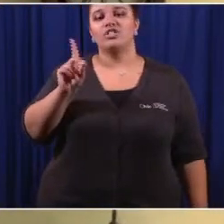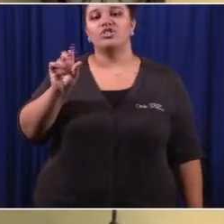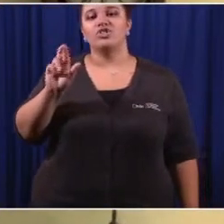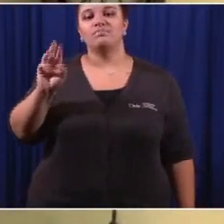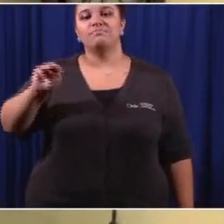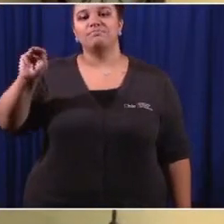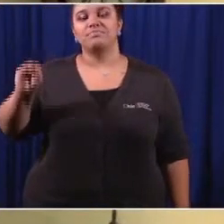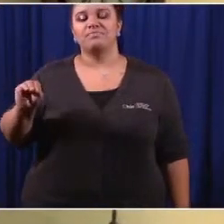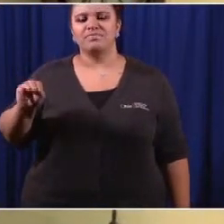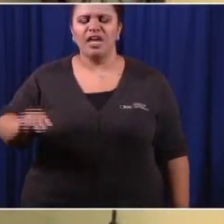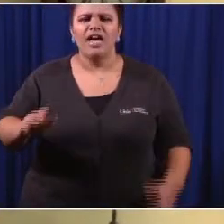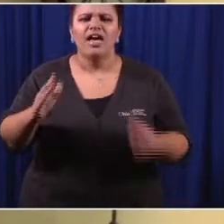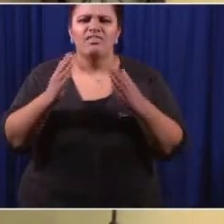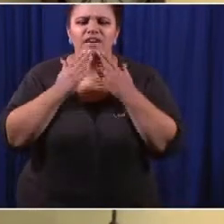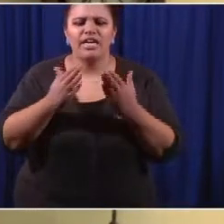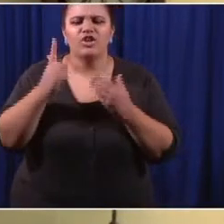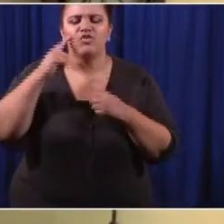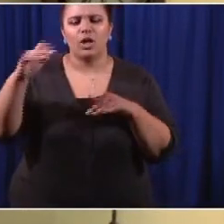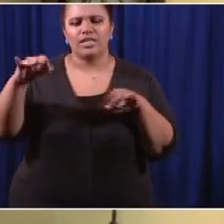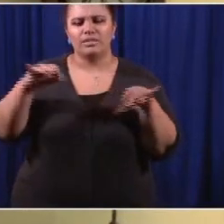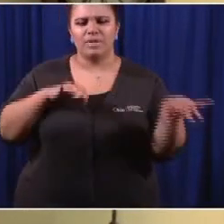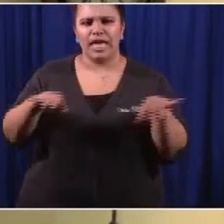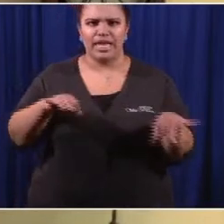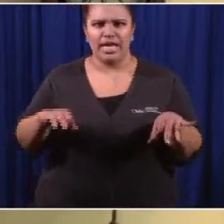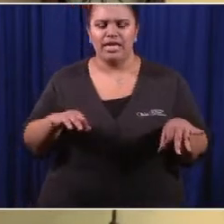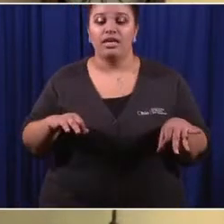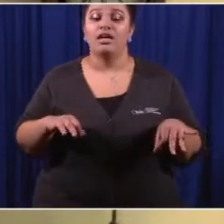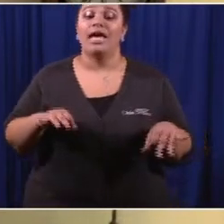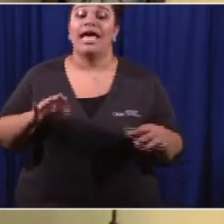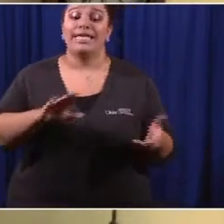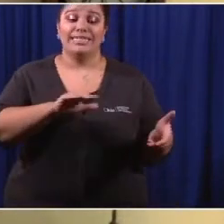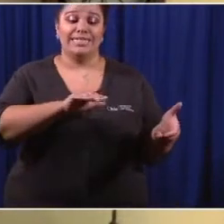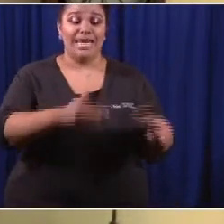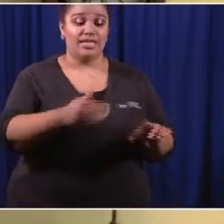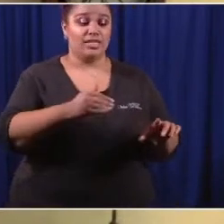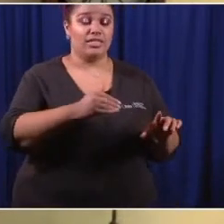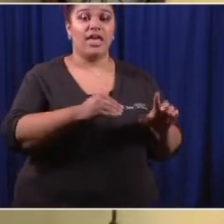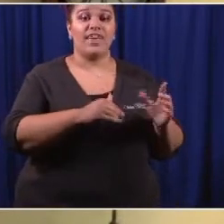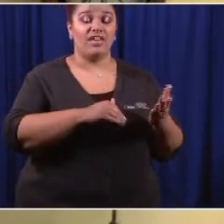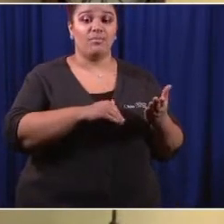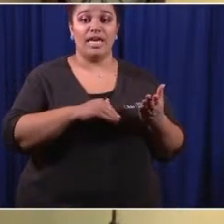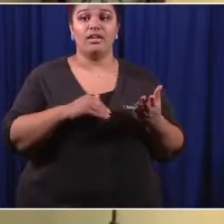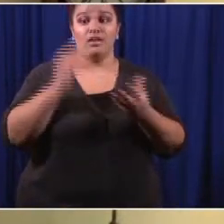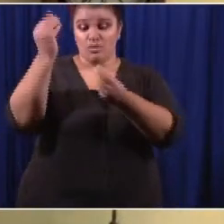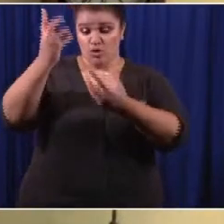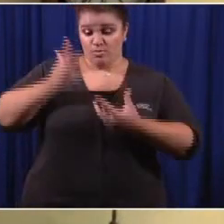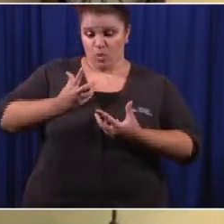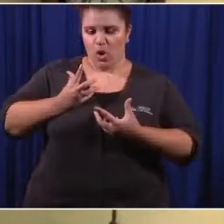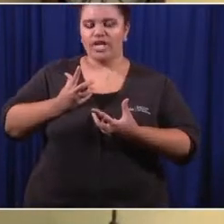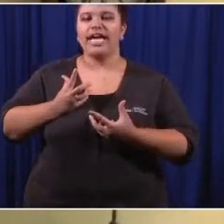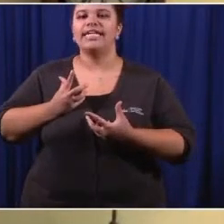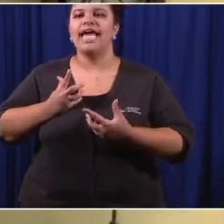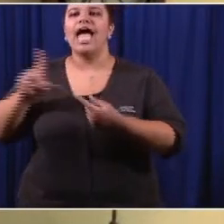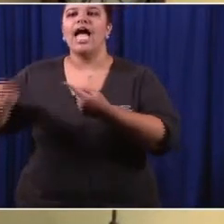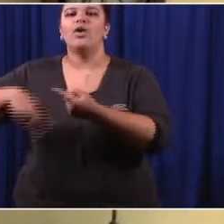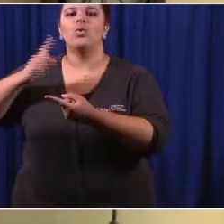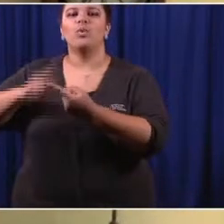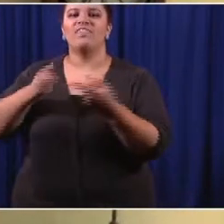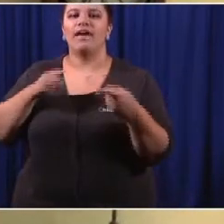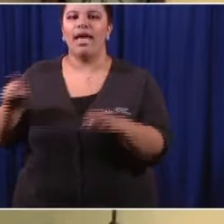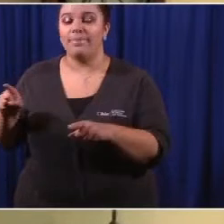to distinguish the difference between deaths reported and actual deaths that occurred in the past 24 hours, as well as the scale on the graph